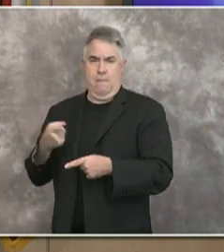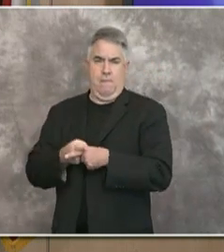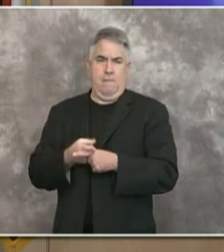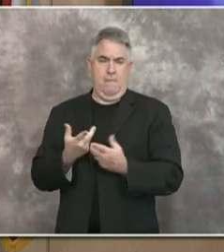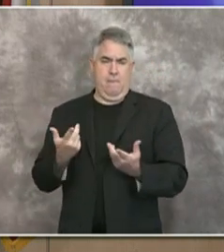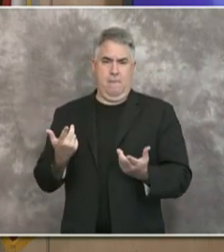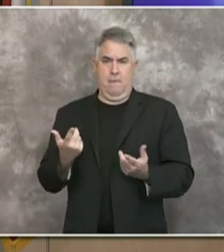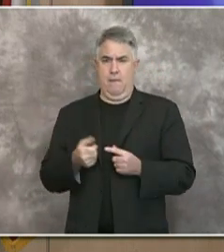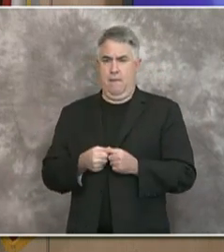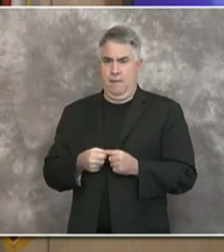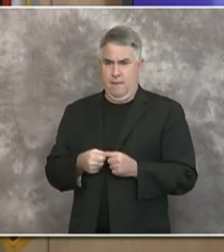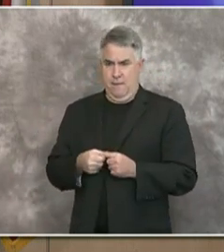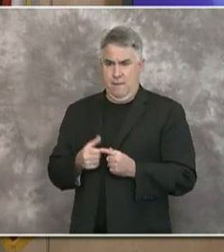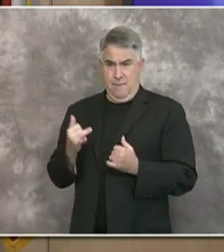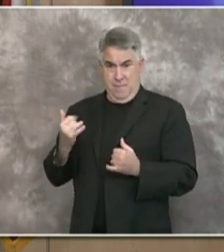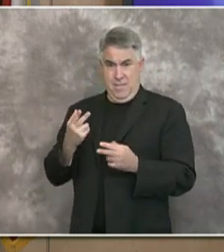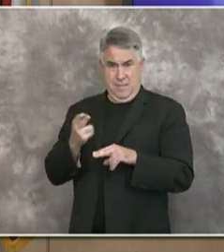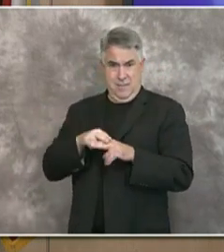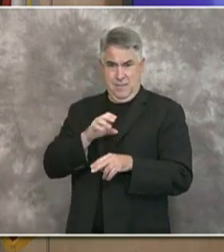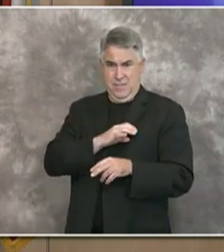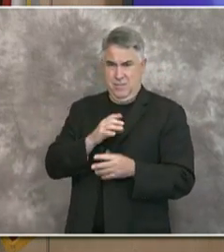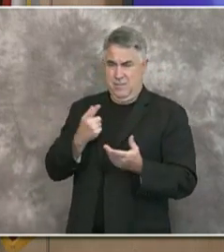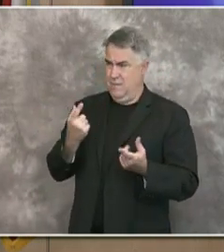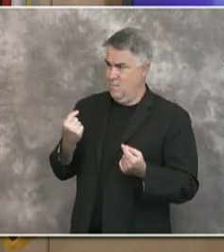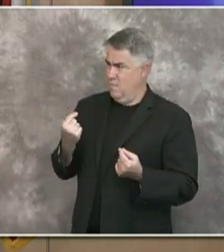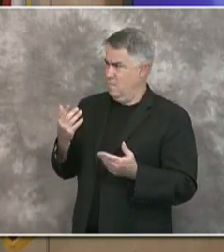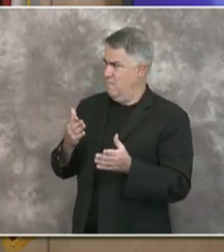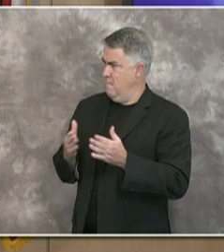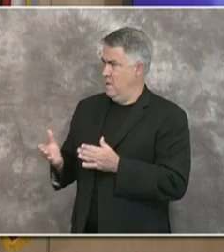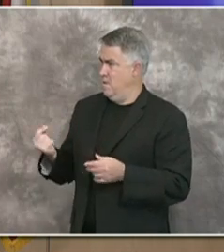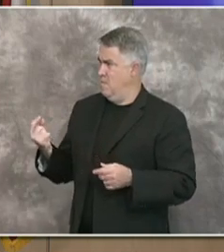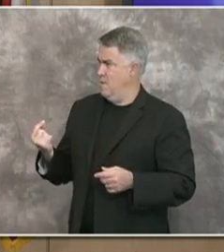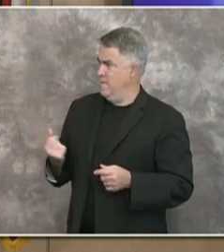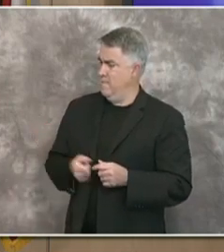increase their enforcement? Okay, Supervisor.